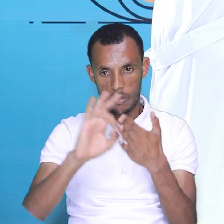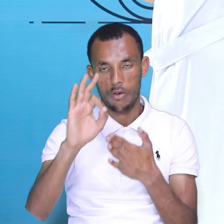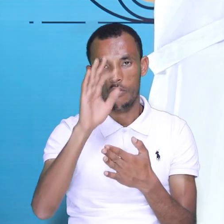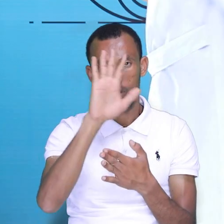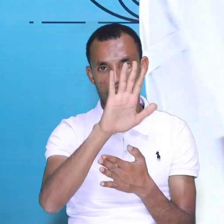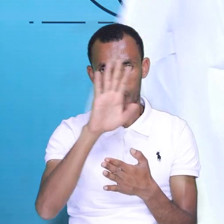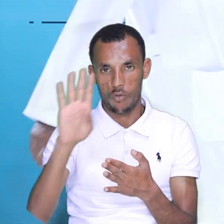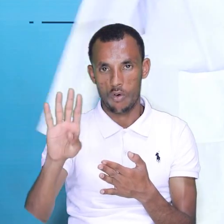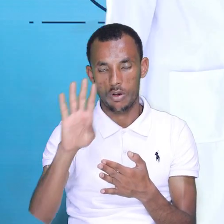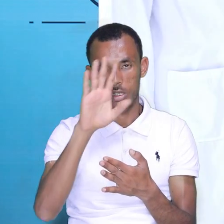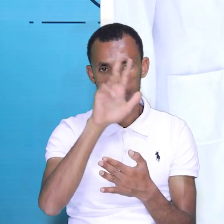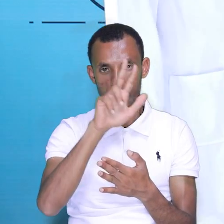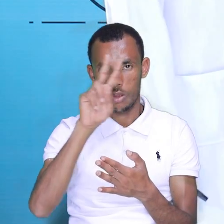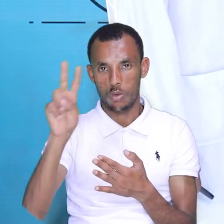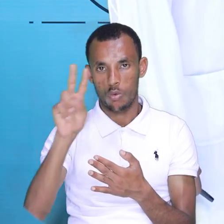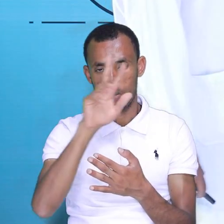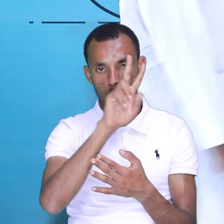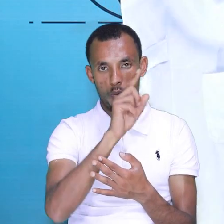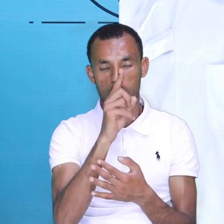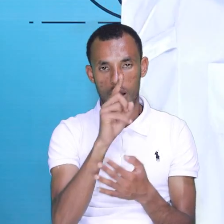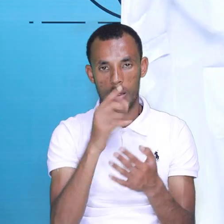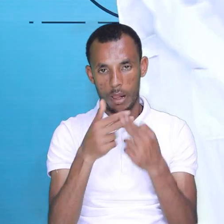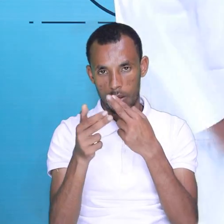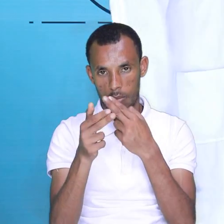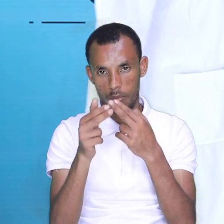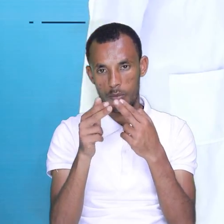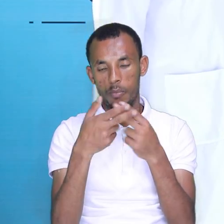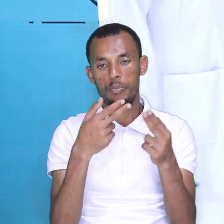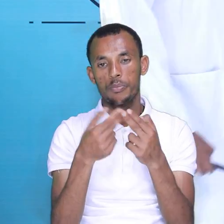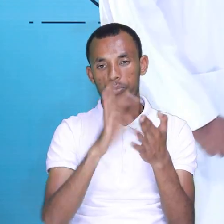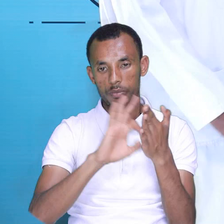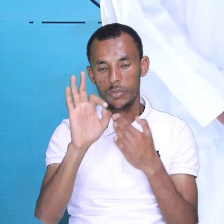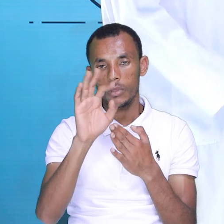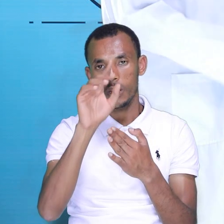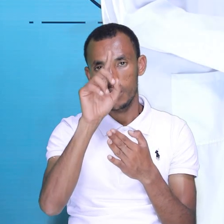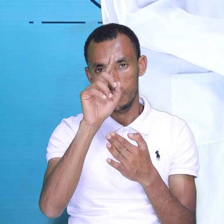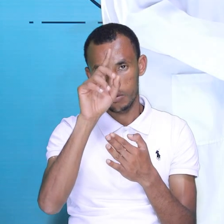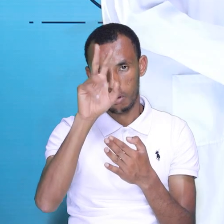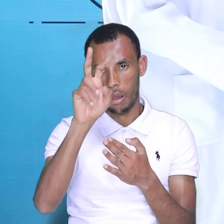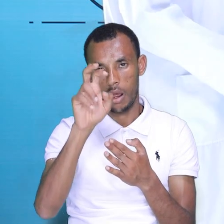4, 3, 2, 1. When these are multiplied, you will get a number 120.